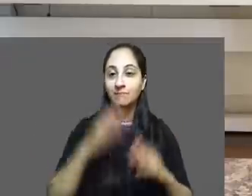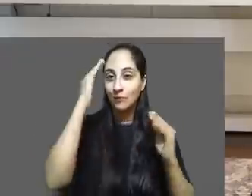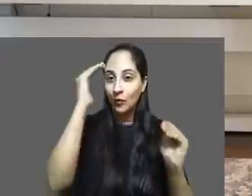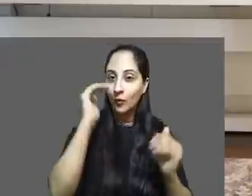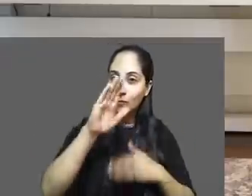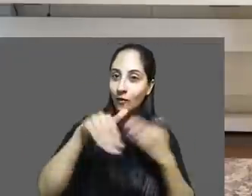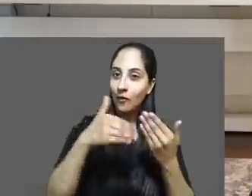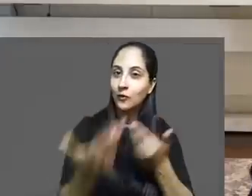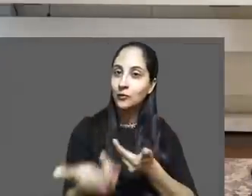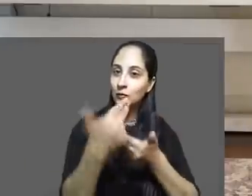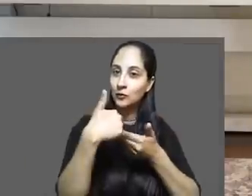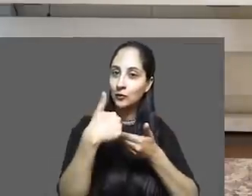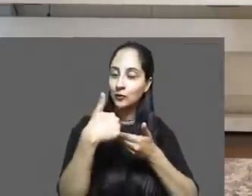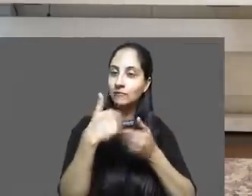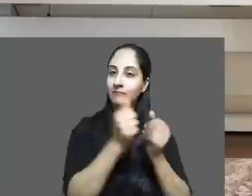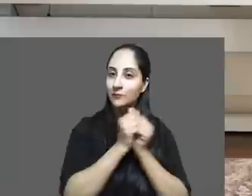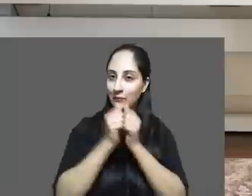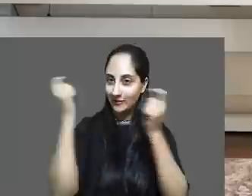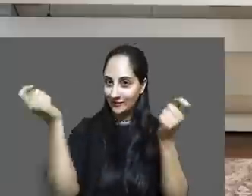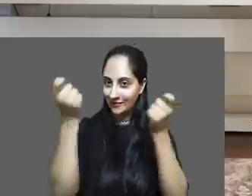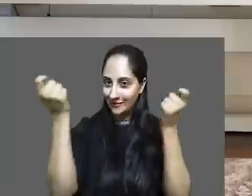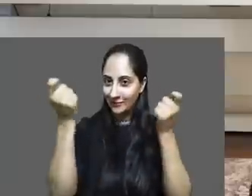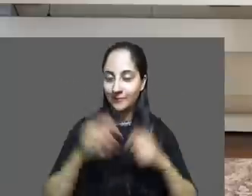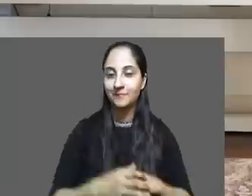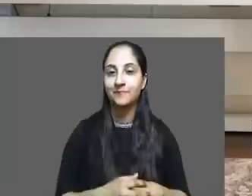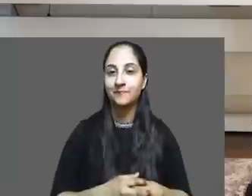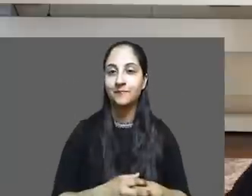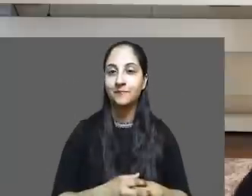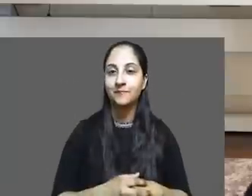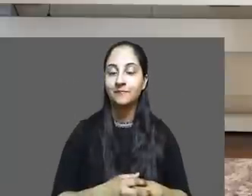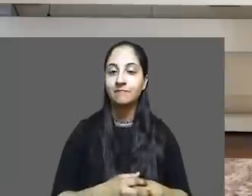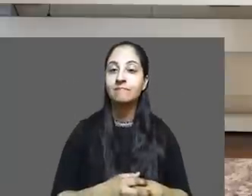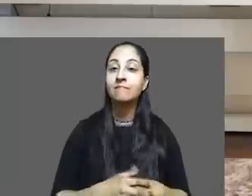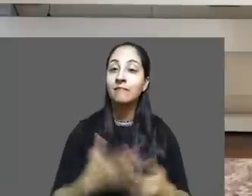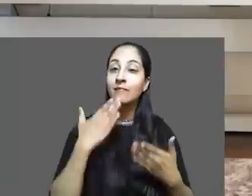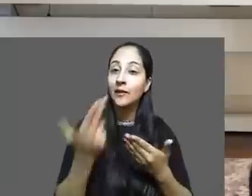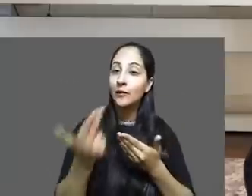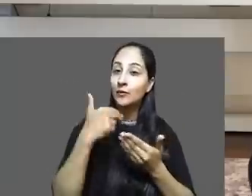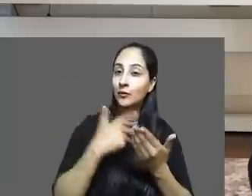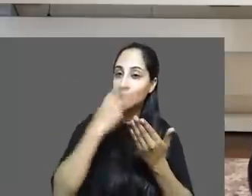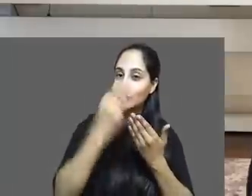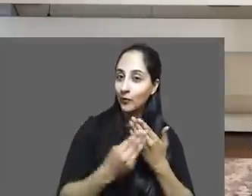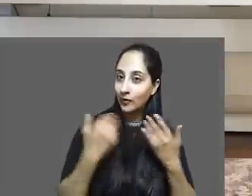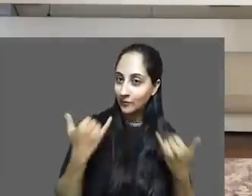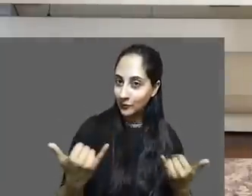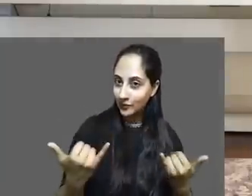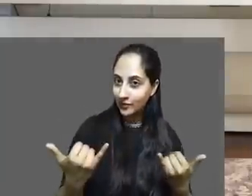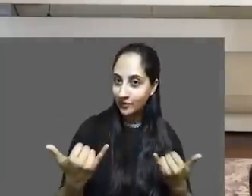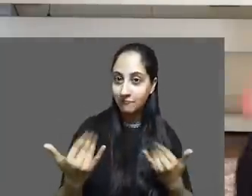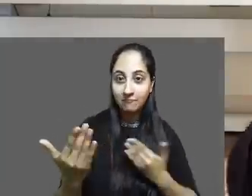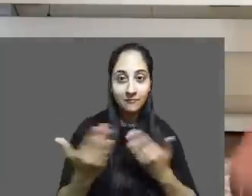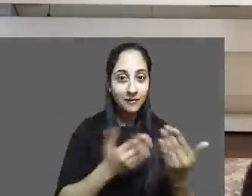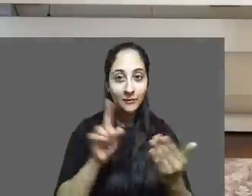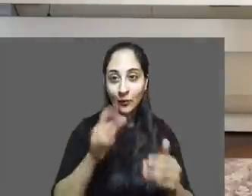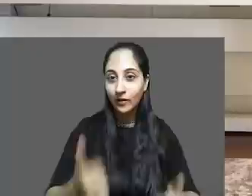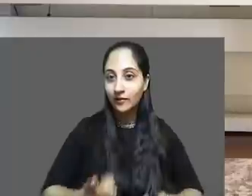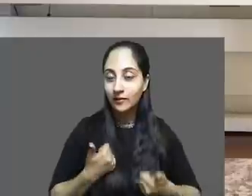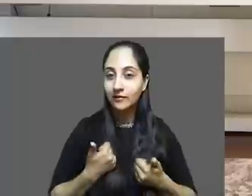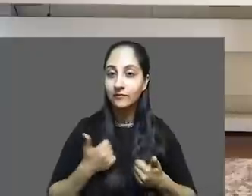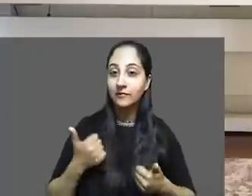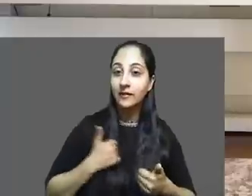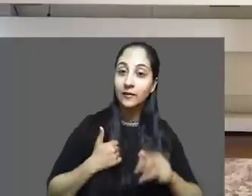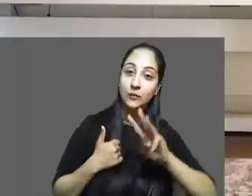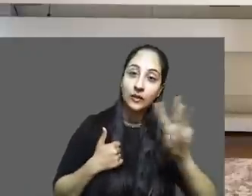country. Whether you're joining us from the West Coast in beautiful British Columbia or the East Coast, or in Calgary like myself, or that dreaded